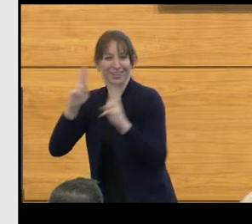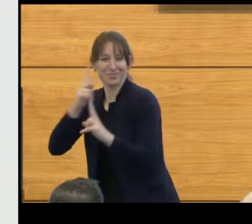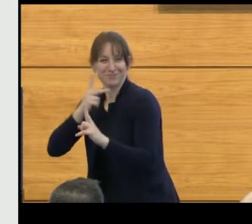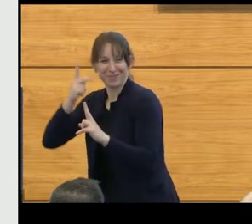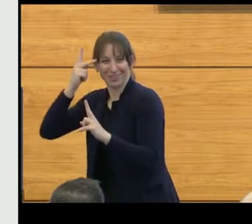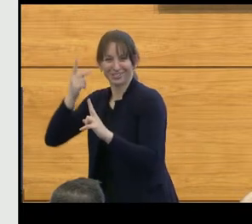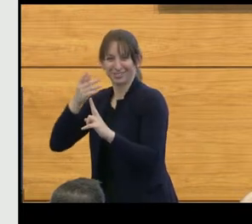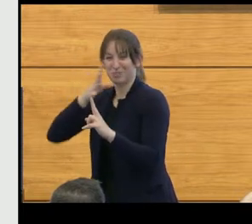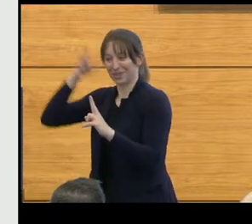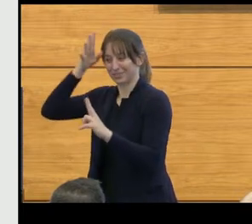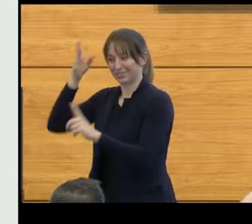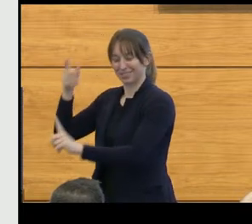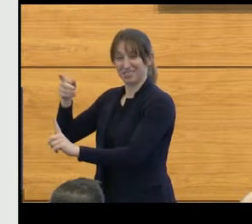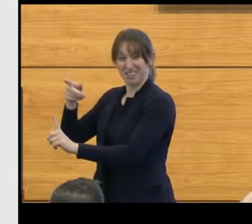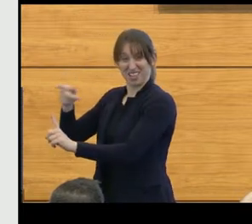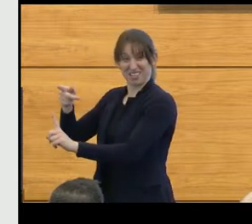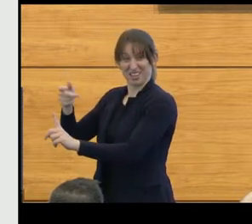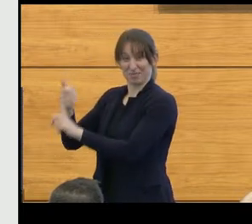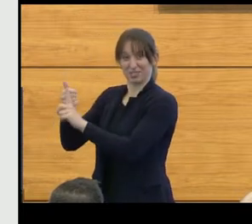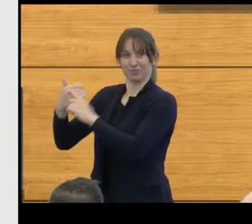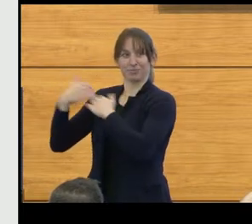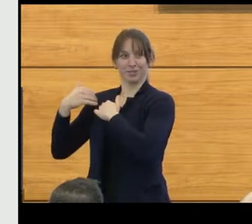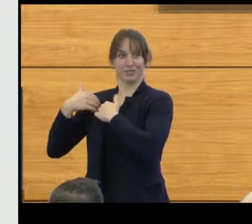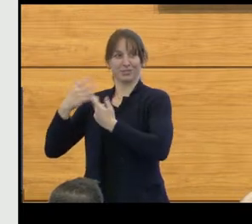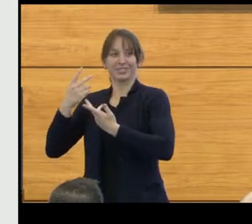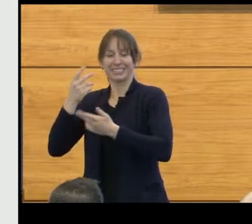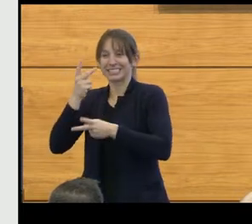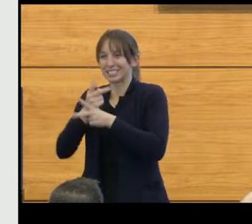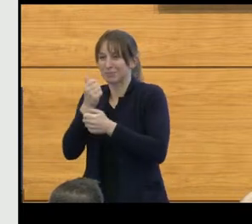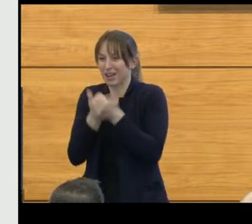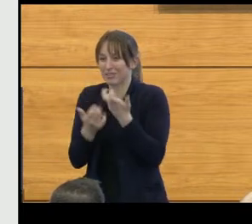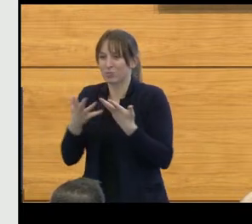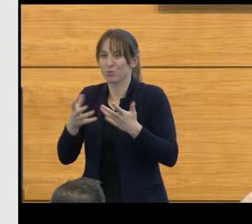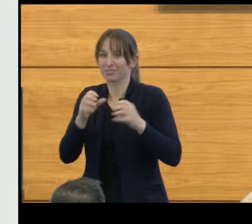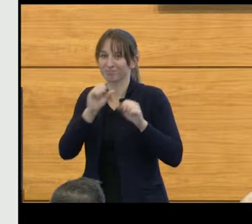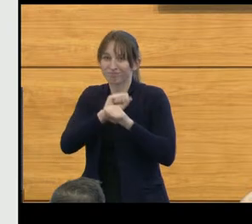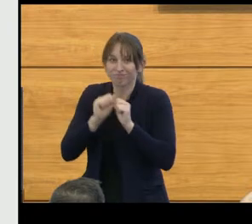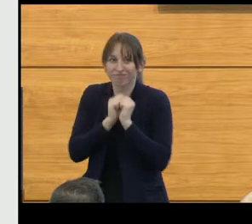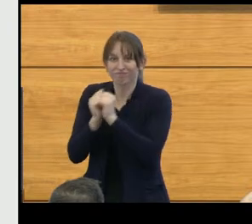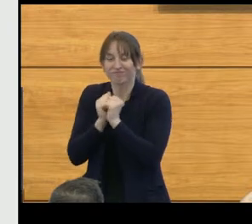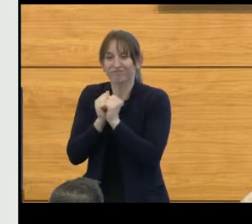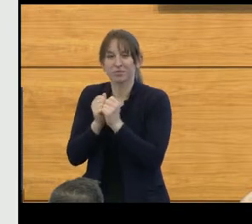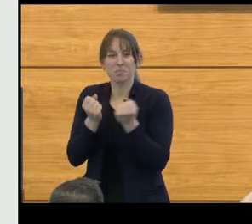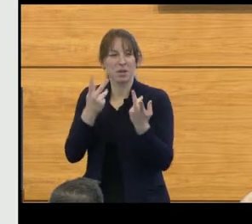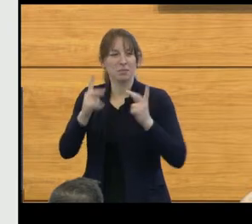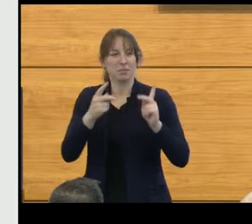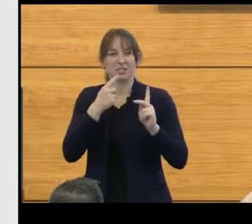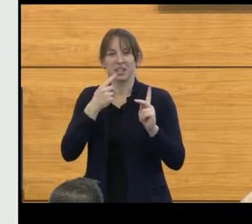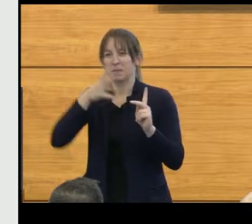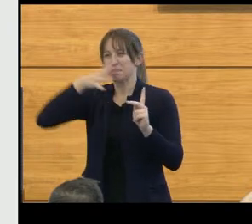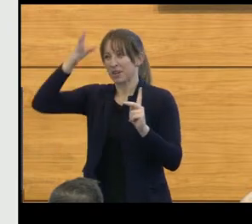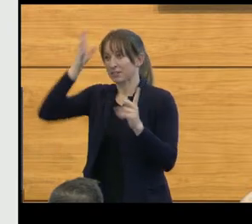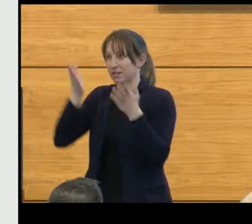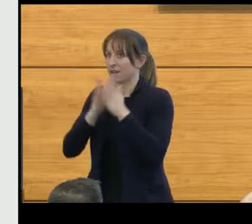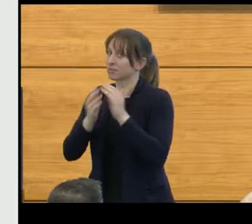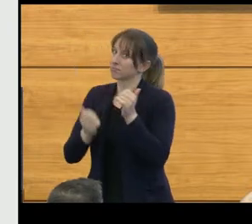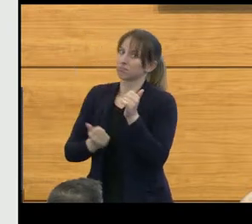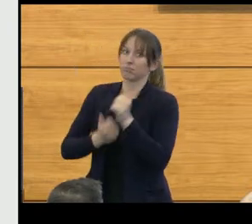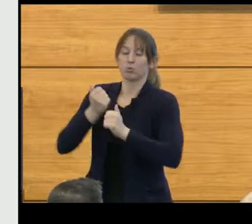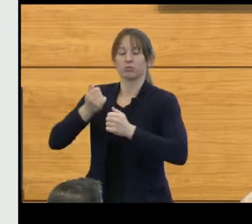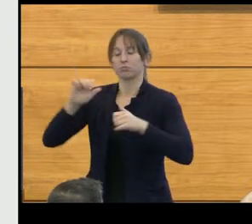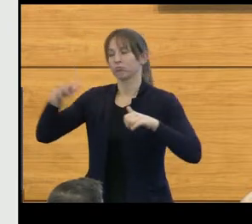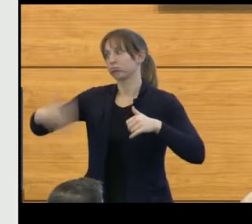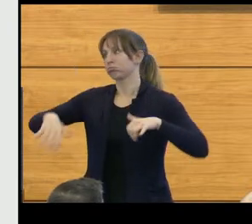together and keep the team moving forward. Many of us will say that parents ask the most challenging of